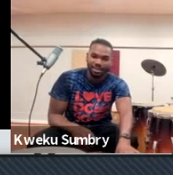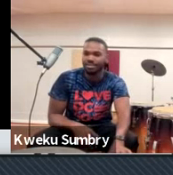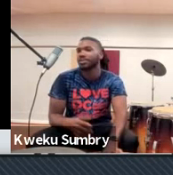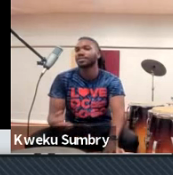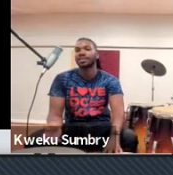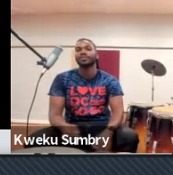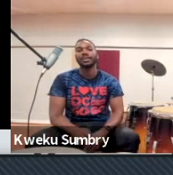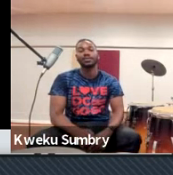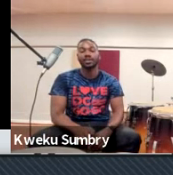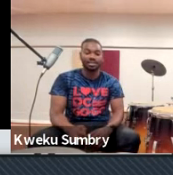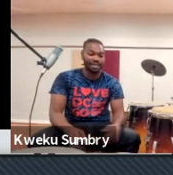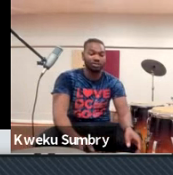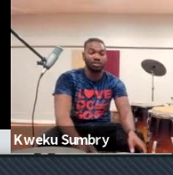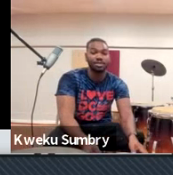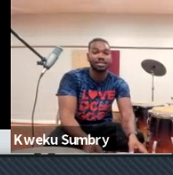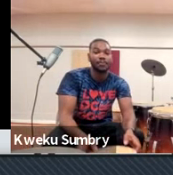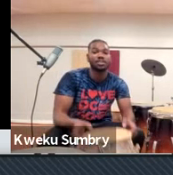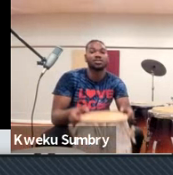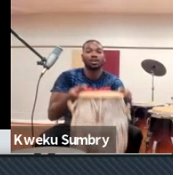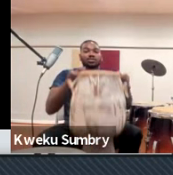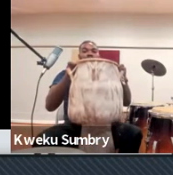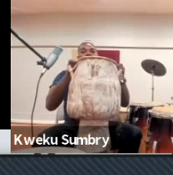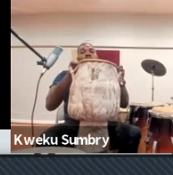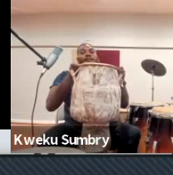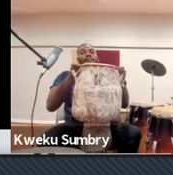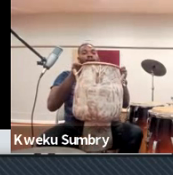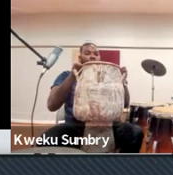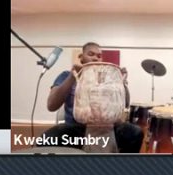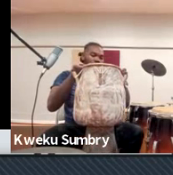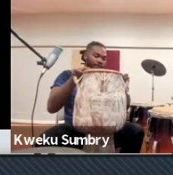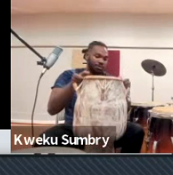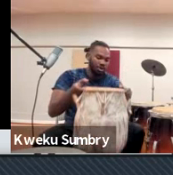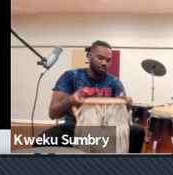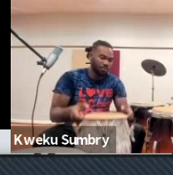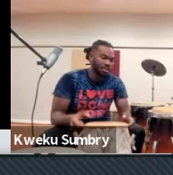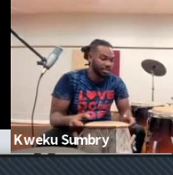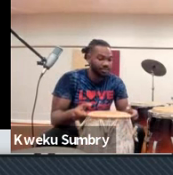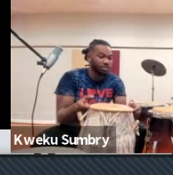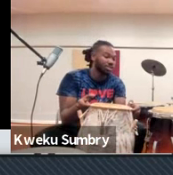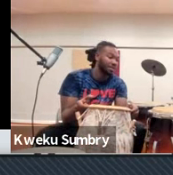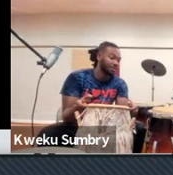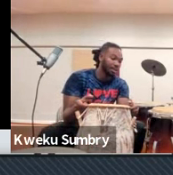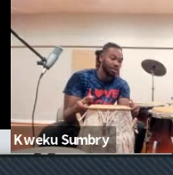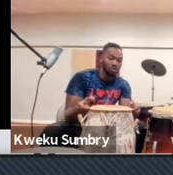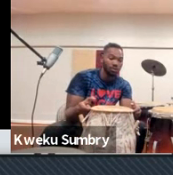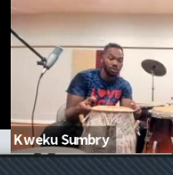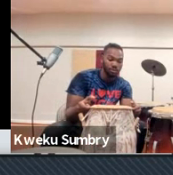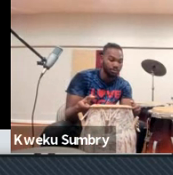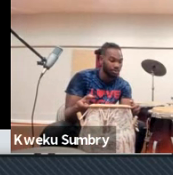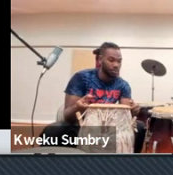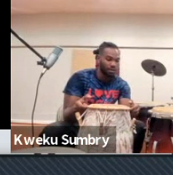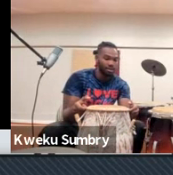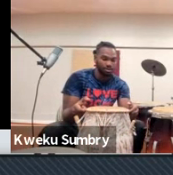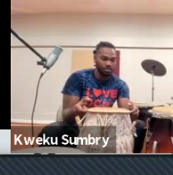I can't speak today. But anyways, the next drum is the apintama drum. This is apintama drum, and it's even shaped like a conga